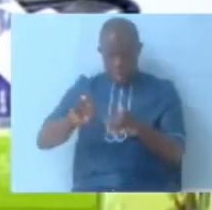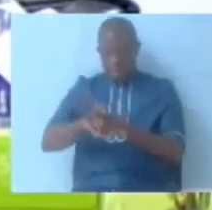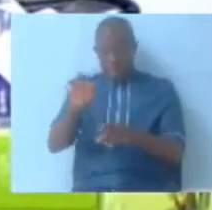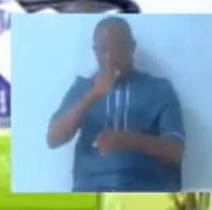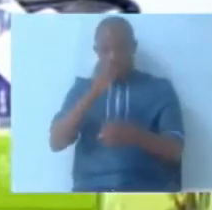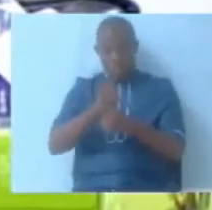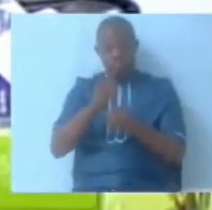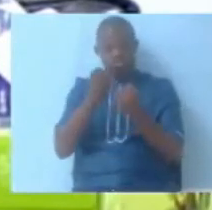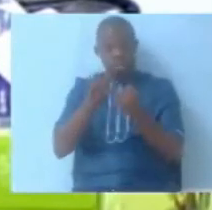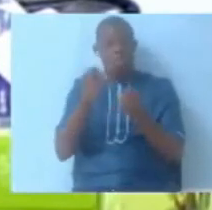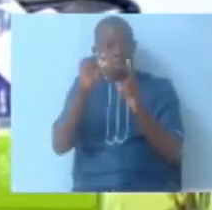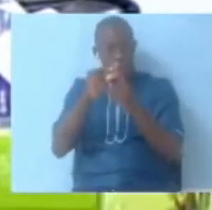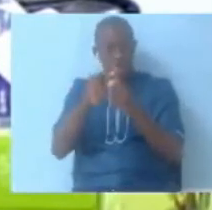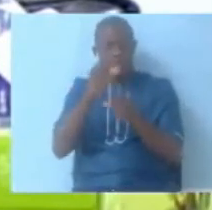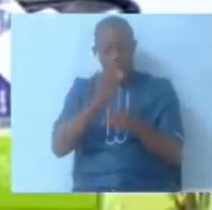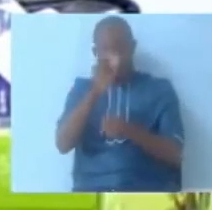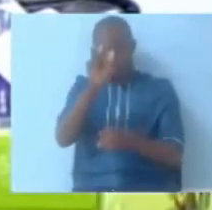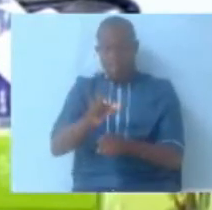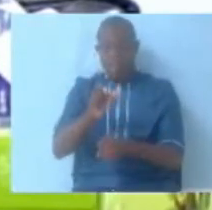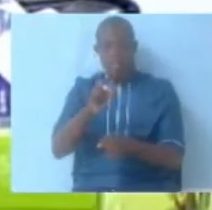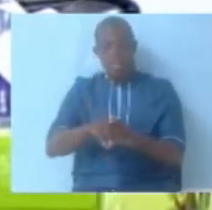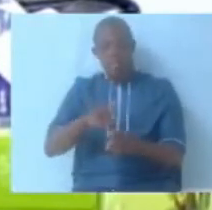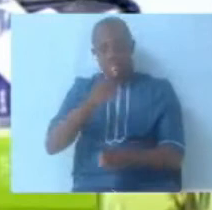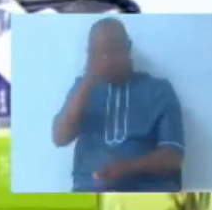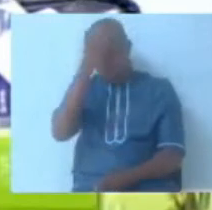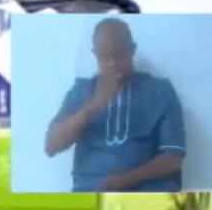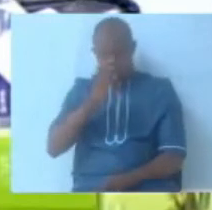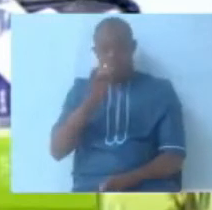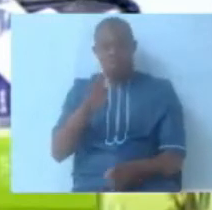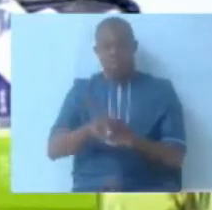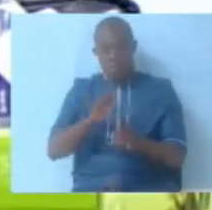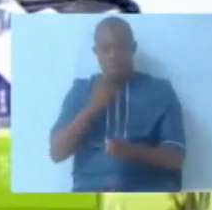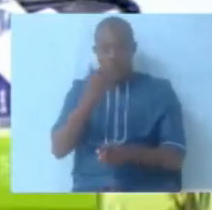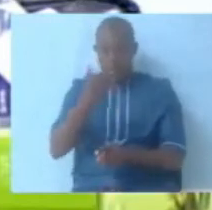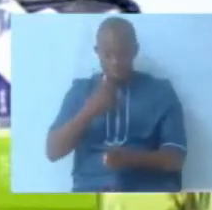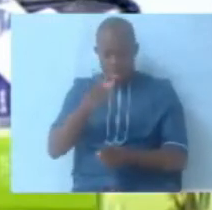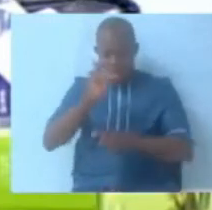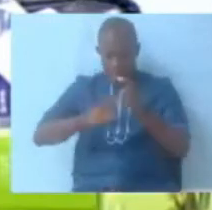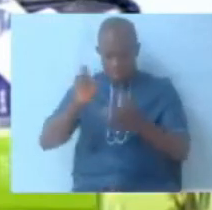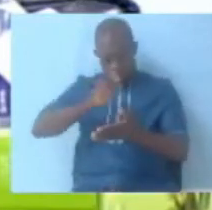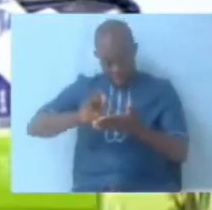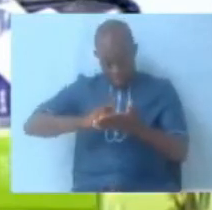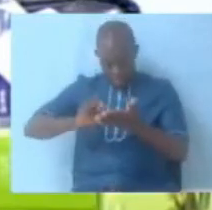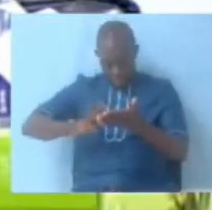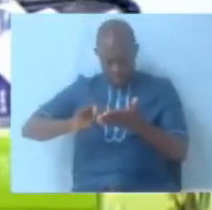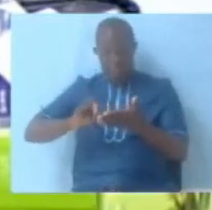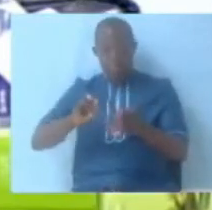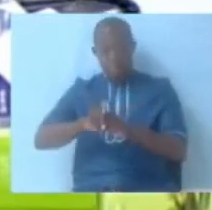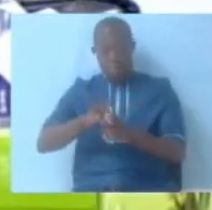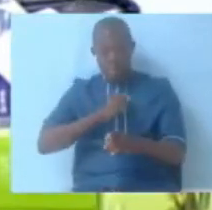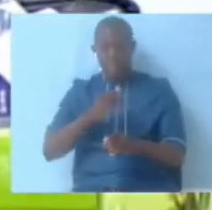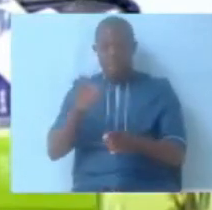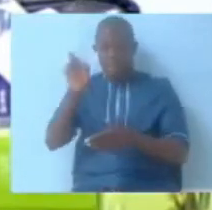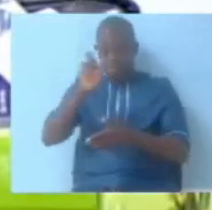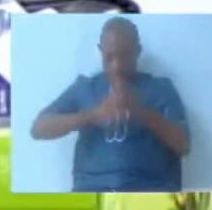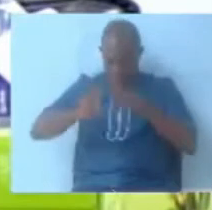kama bamba ndingo leti. He asked me to rewrite it. I did so. But when I brought it again, he was of the same opinion that